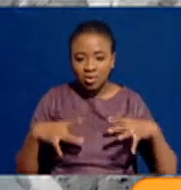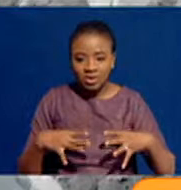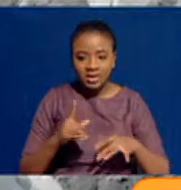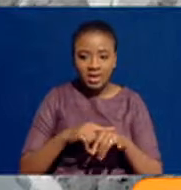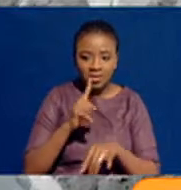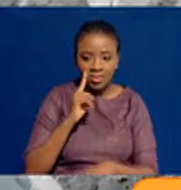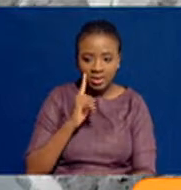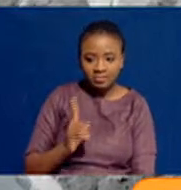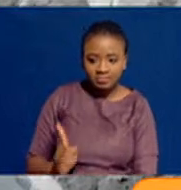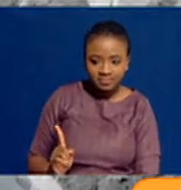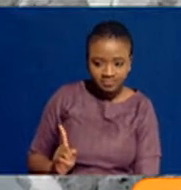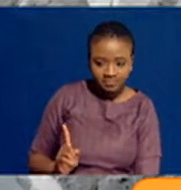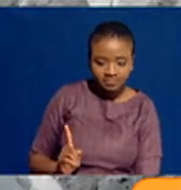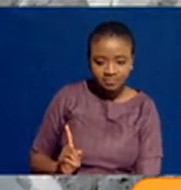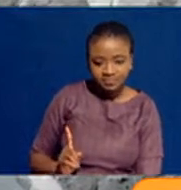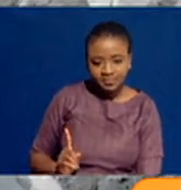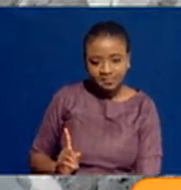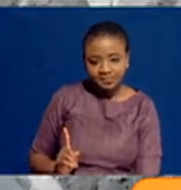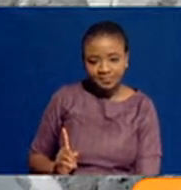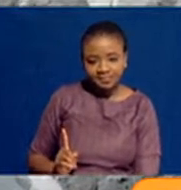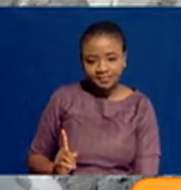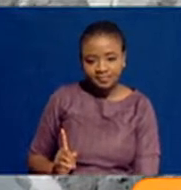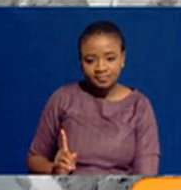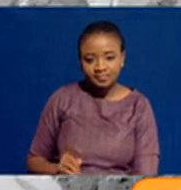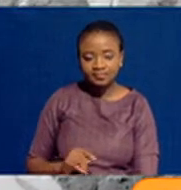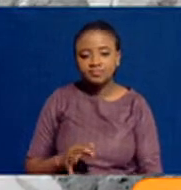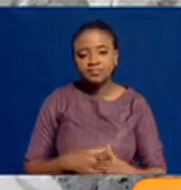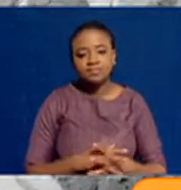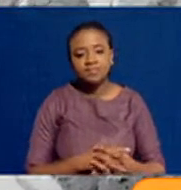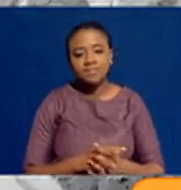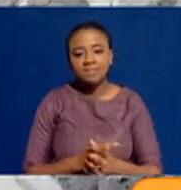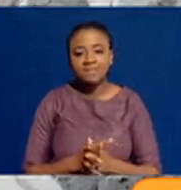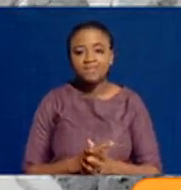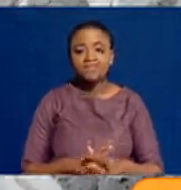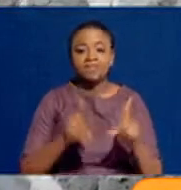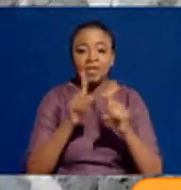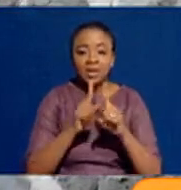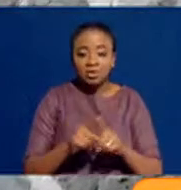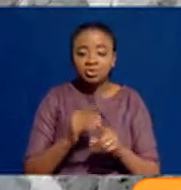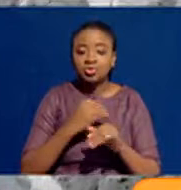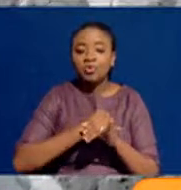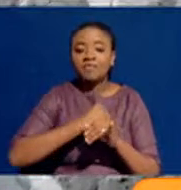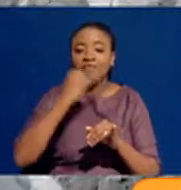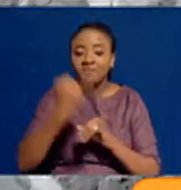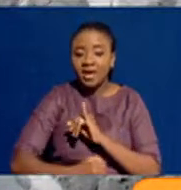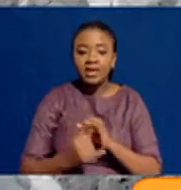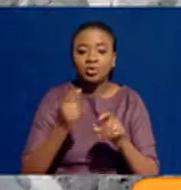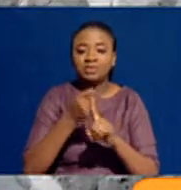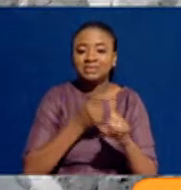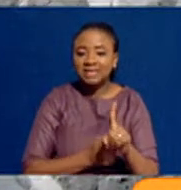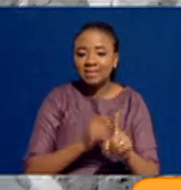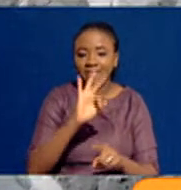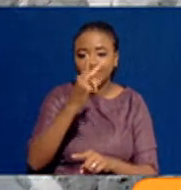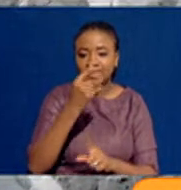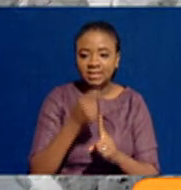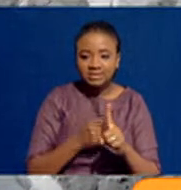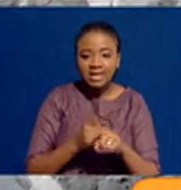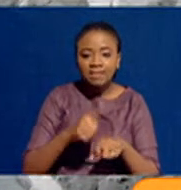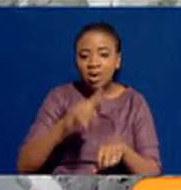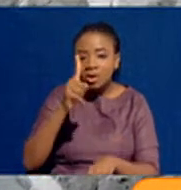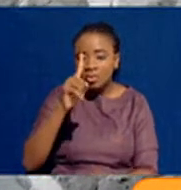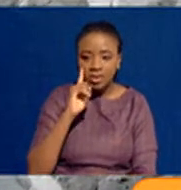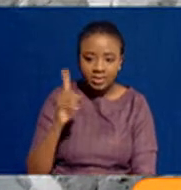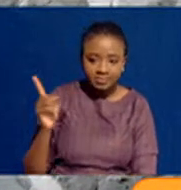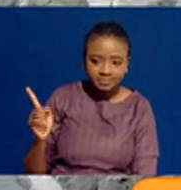between 12th to 27th August 2023. Learners will wind up the year with a 10-week third term which will commence